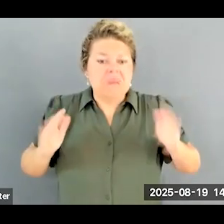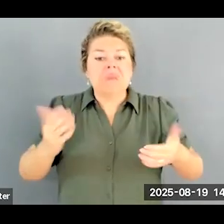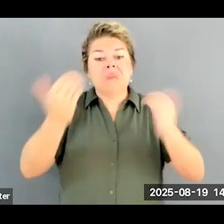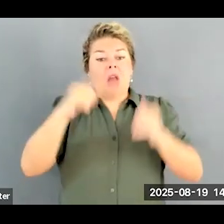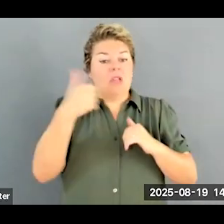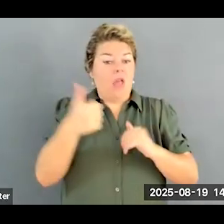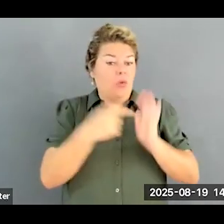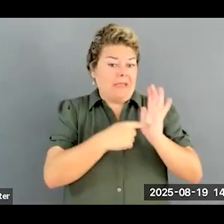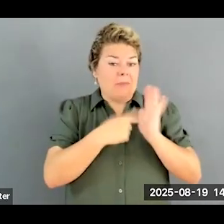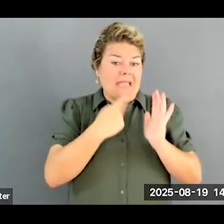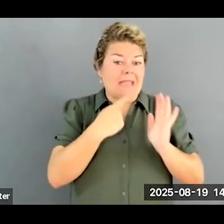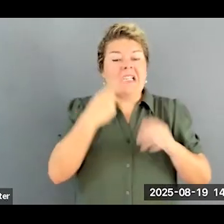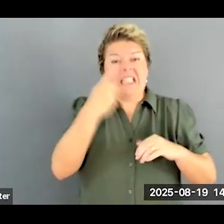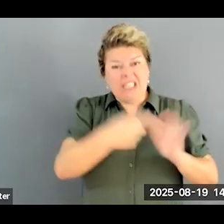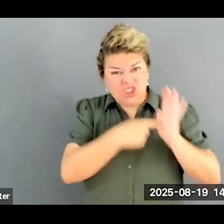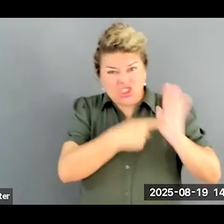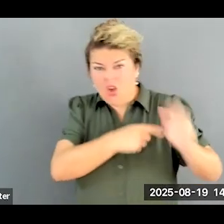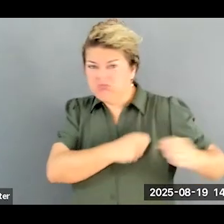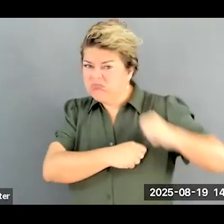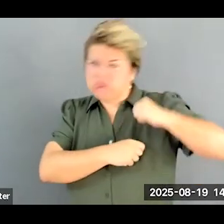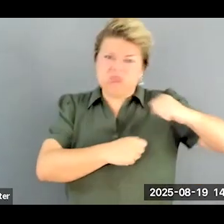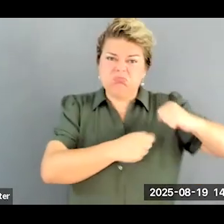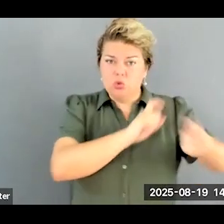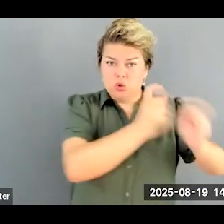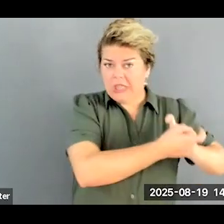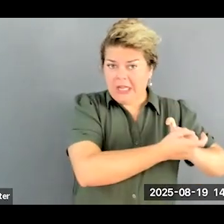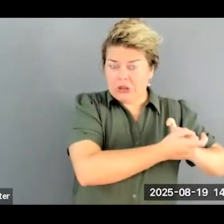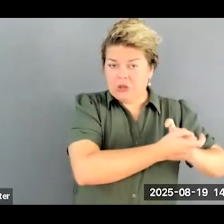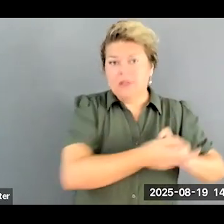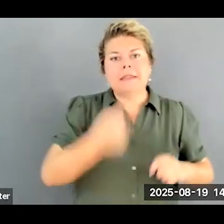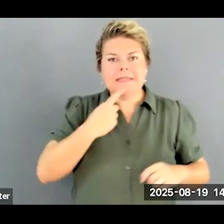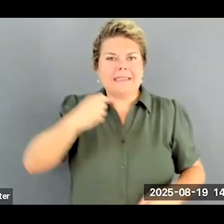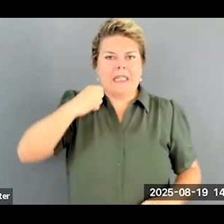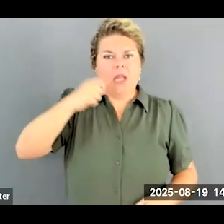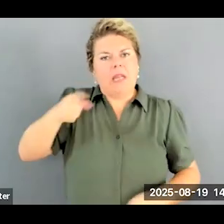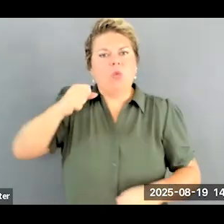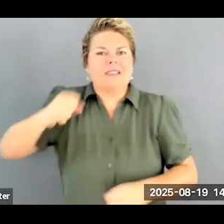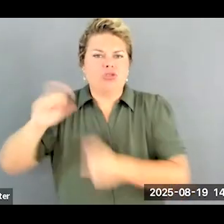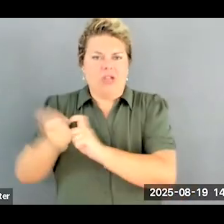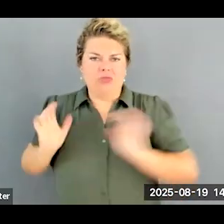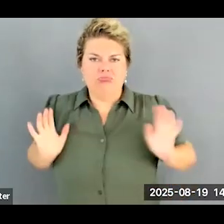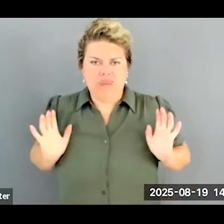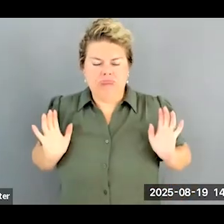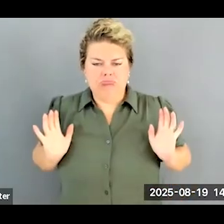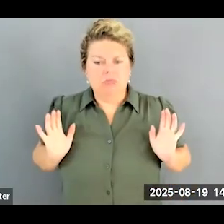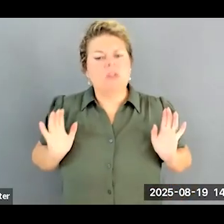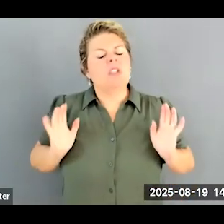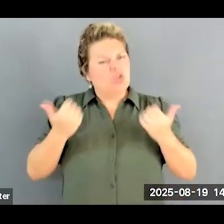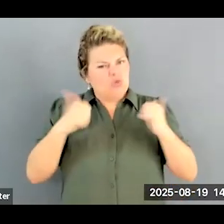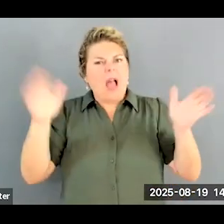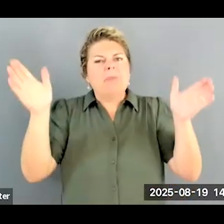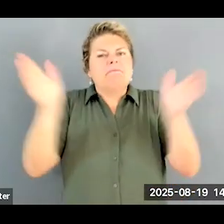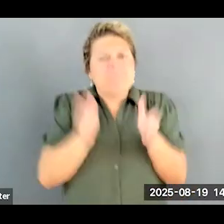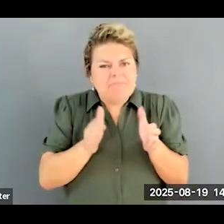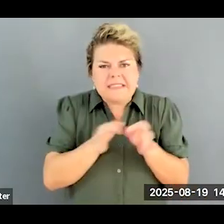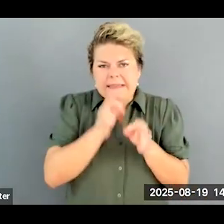is he exhibits resistance to change can become he resists change. So we want to keep it simple. We